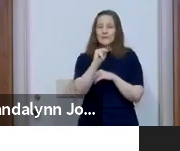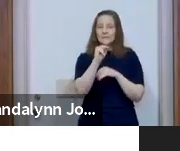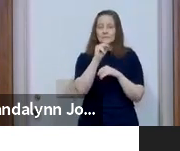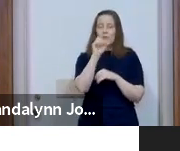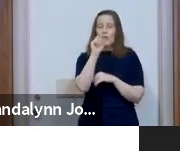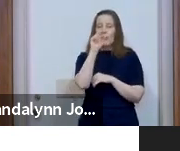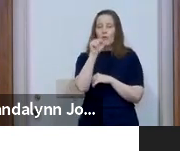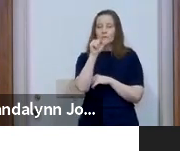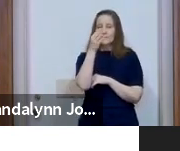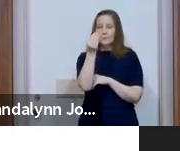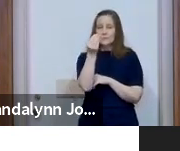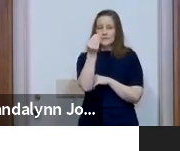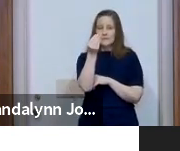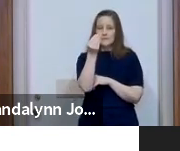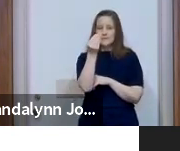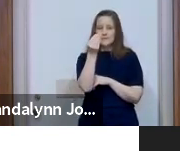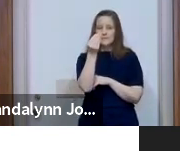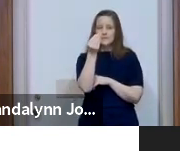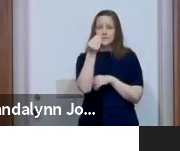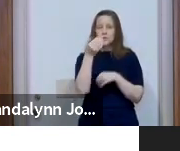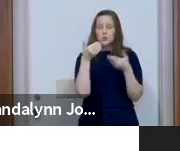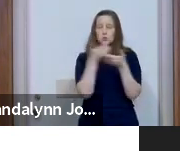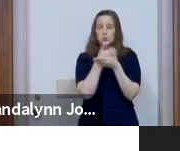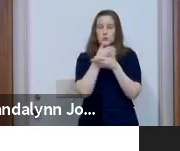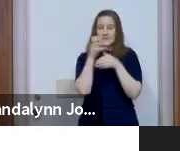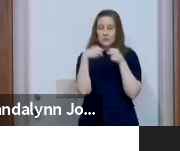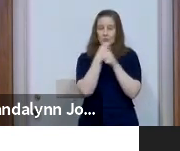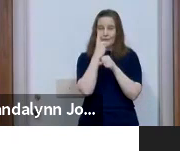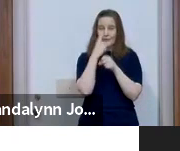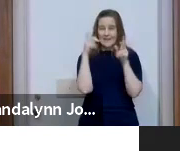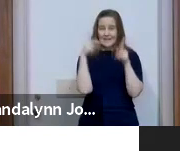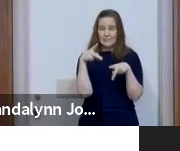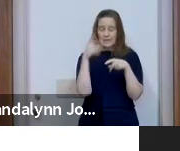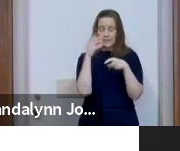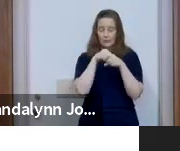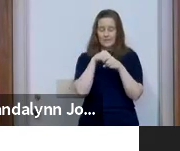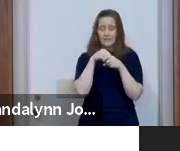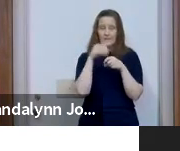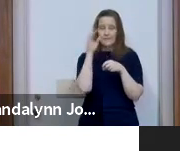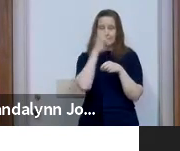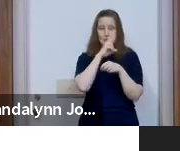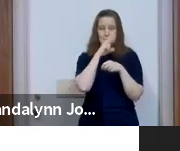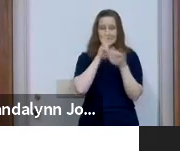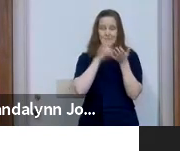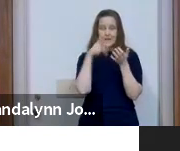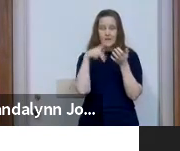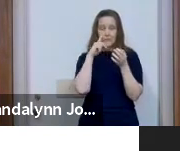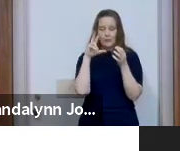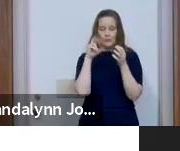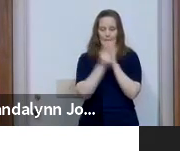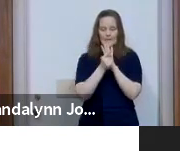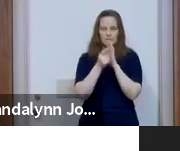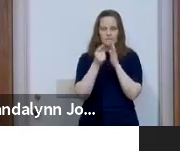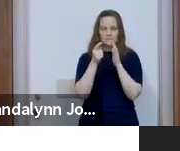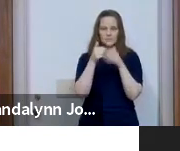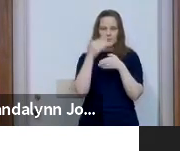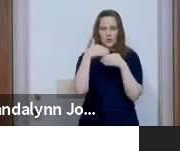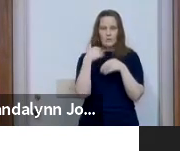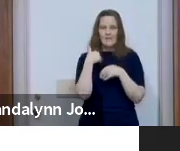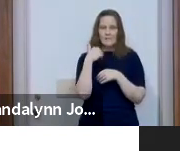14th. We've asked for new this year for anyone moving in, our new freshmen, to sign up for a 30-minute window. There are